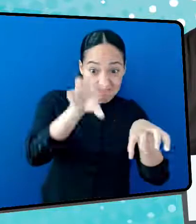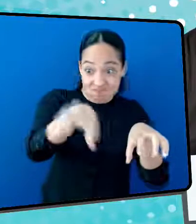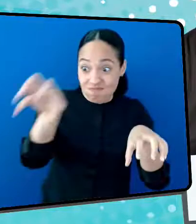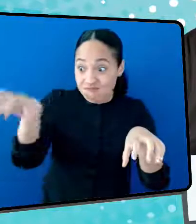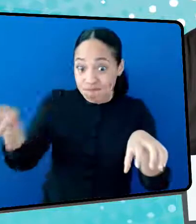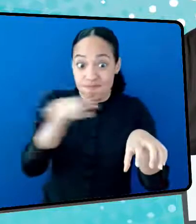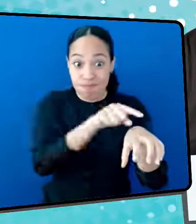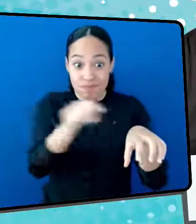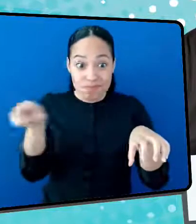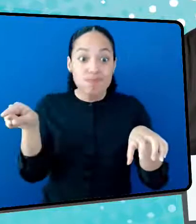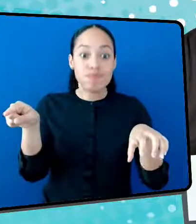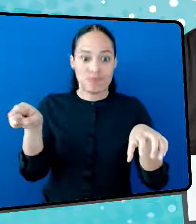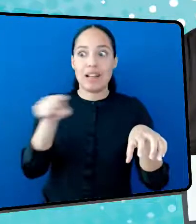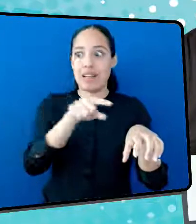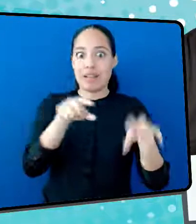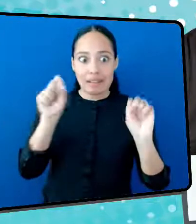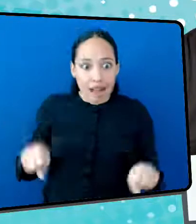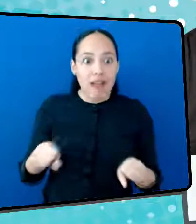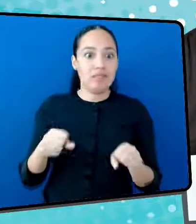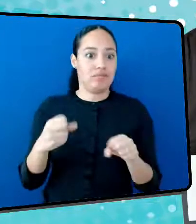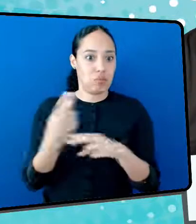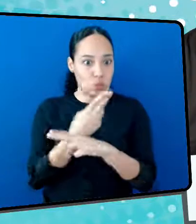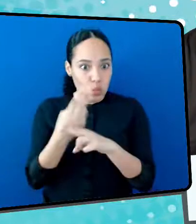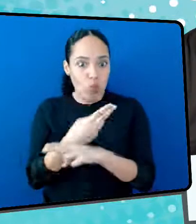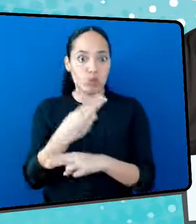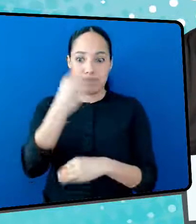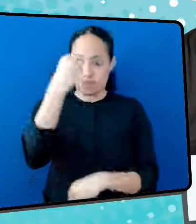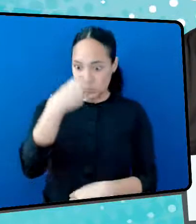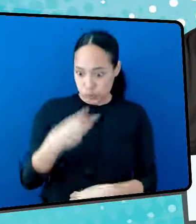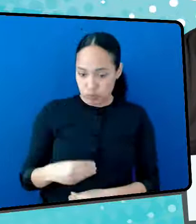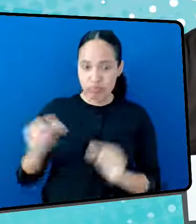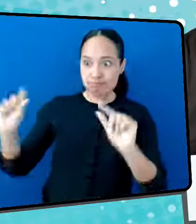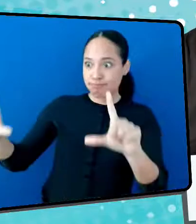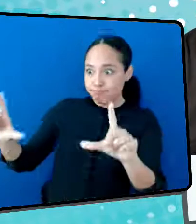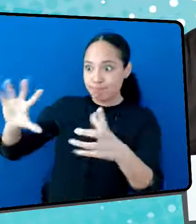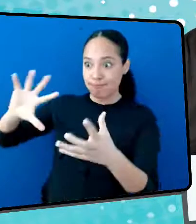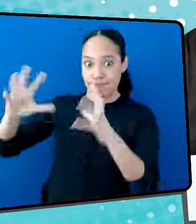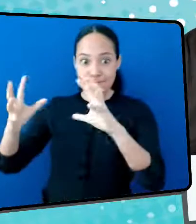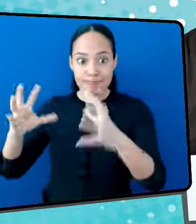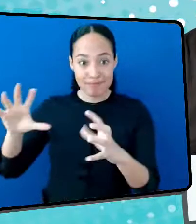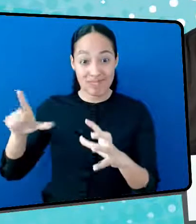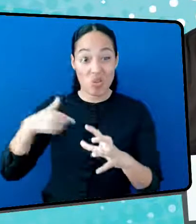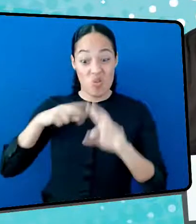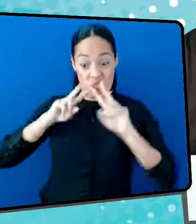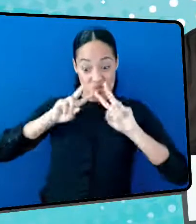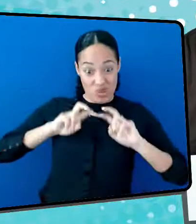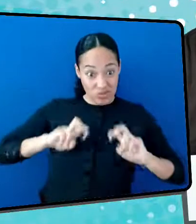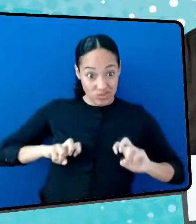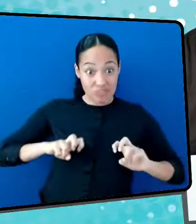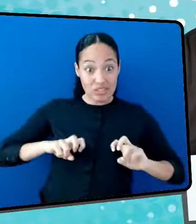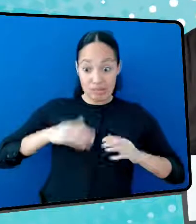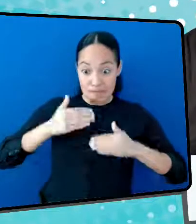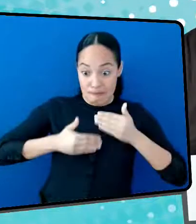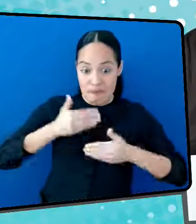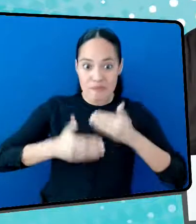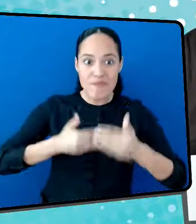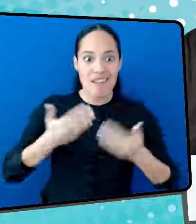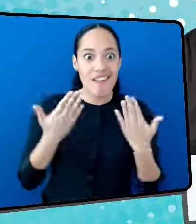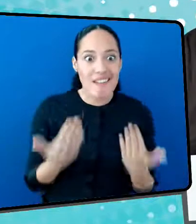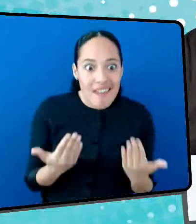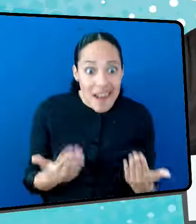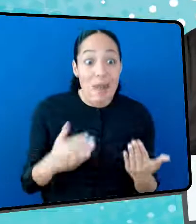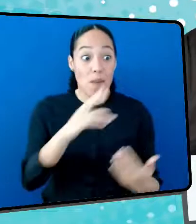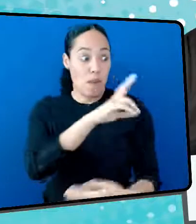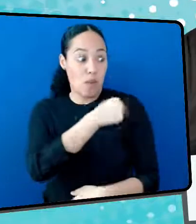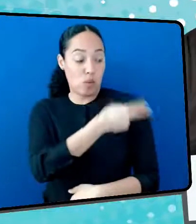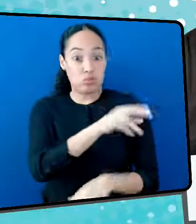And so again, really, it's where the research we've done is the open source toolkit, and then one of our partners, Adam Brooks Hospital, is going to actually take it, the last